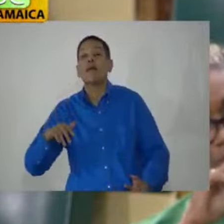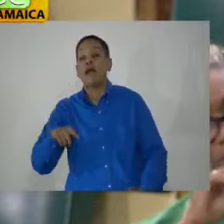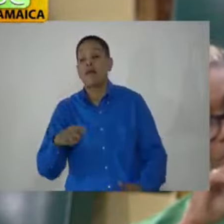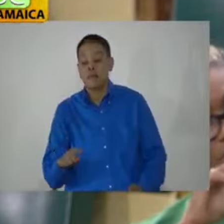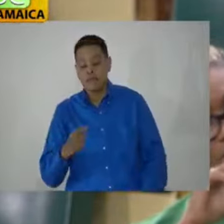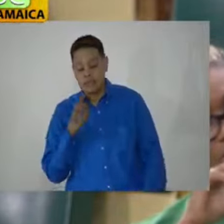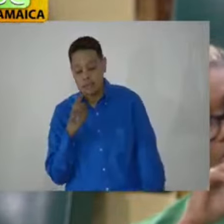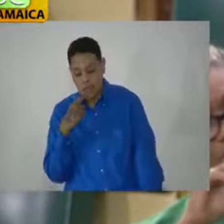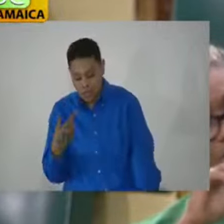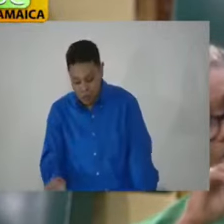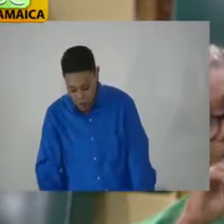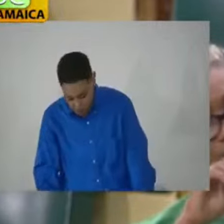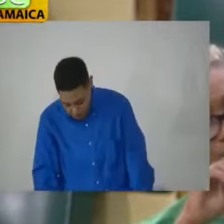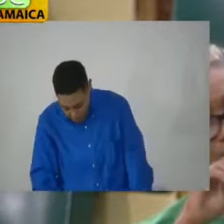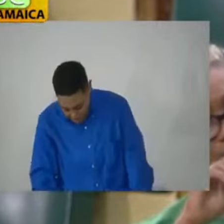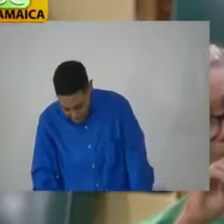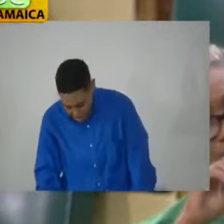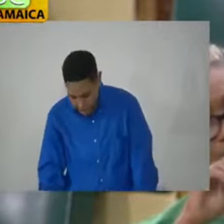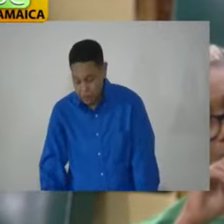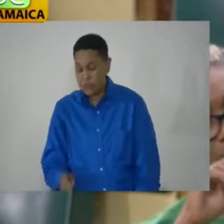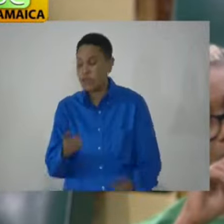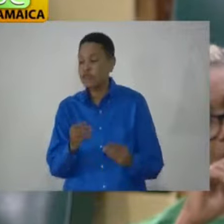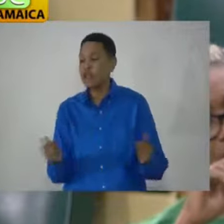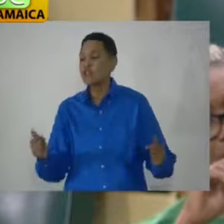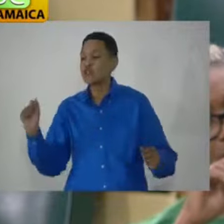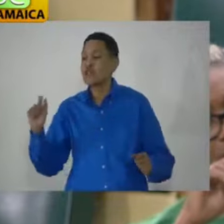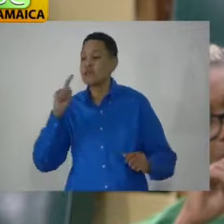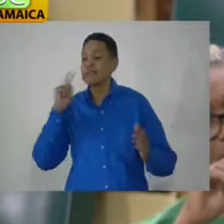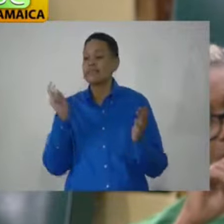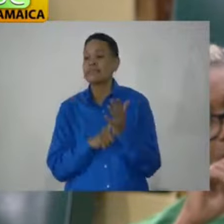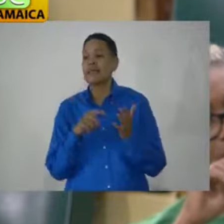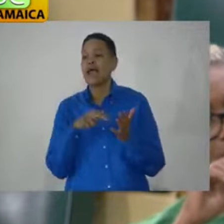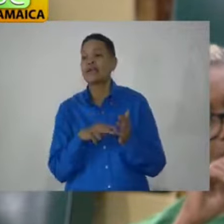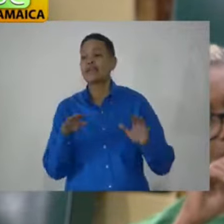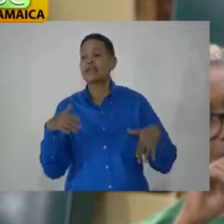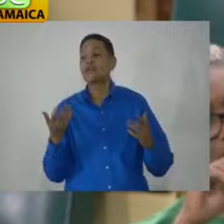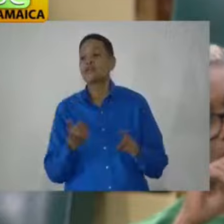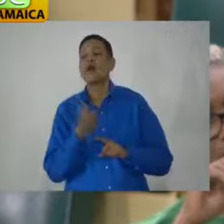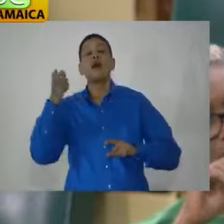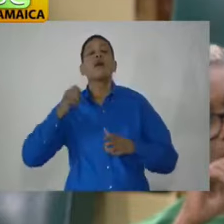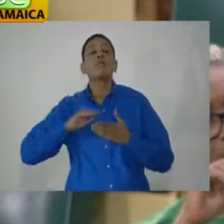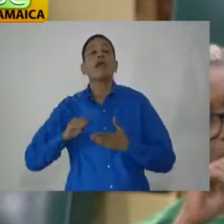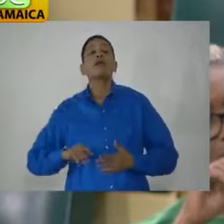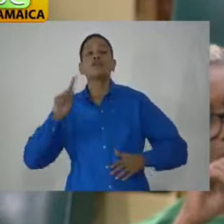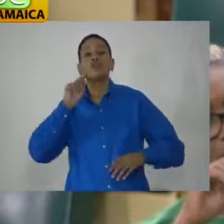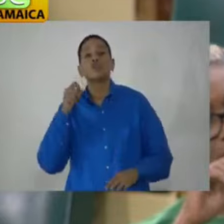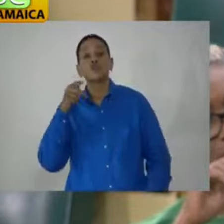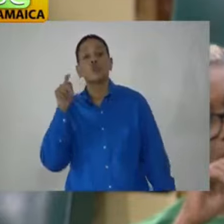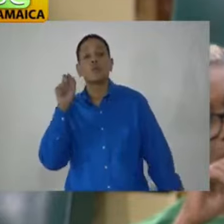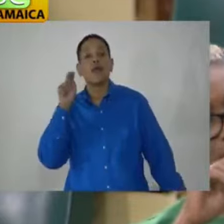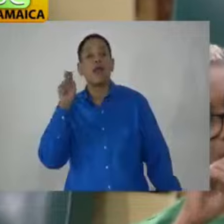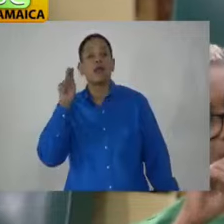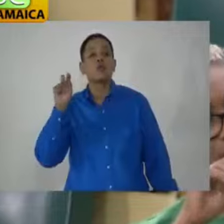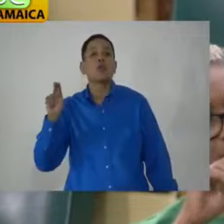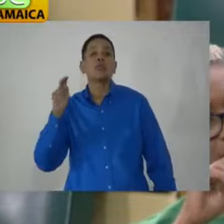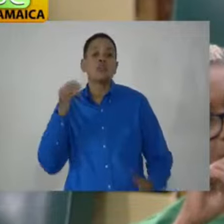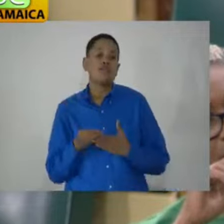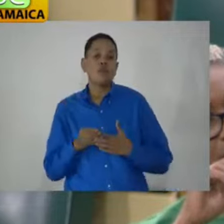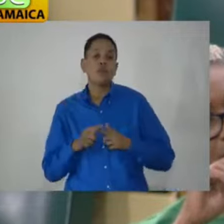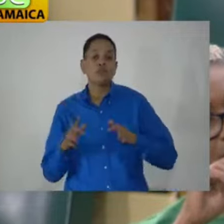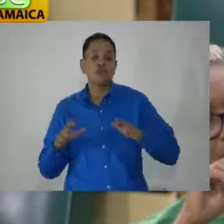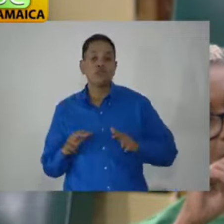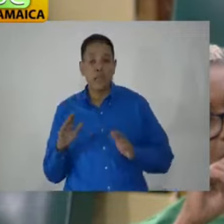as follows. The resolution may be cited as the Pension, Superannuation Funds and